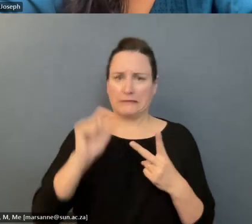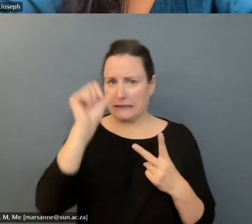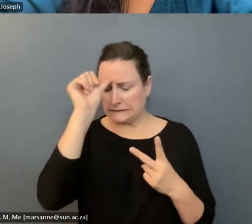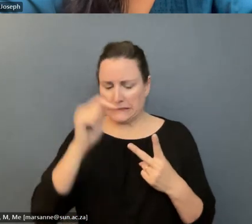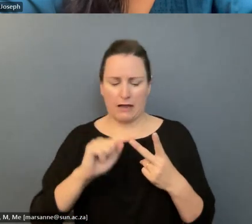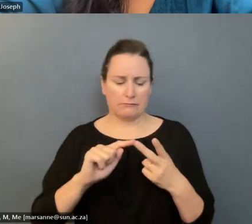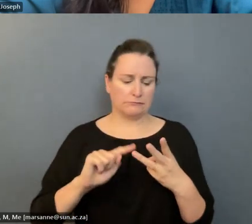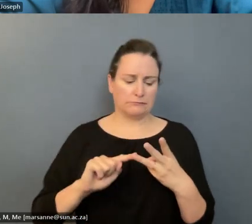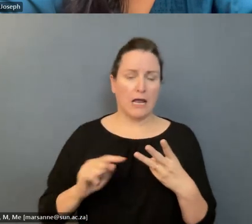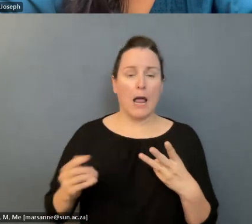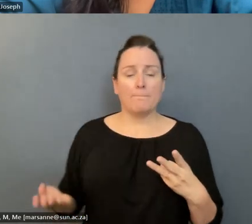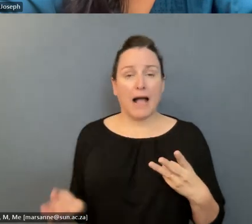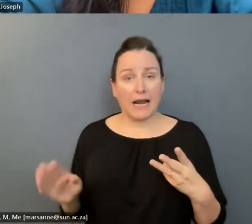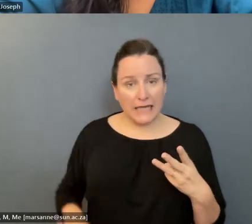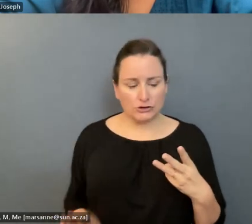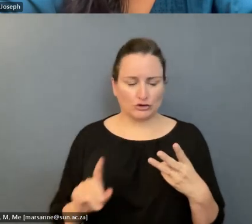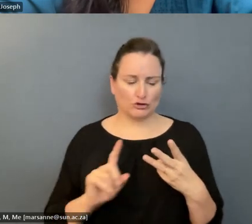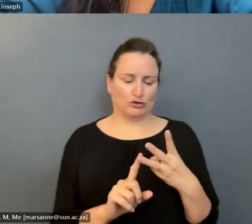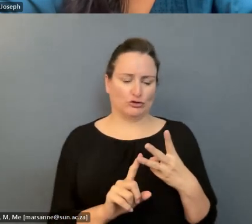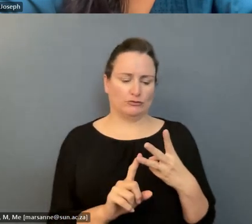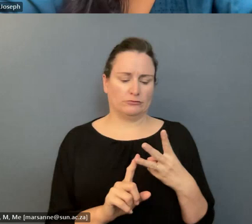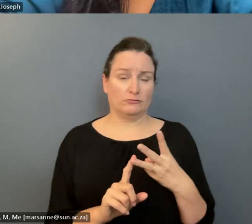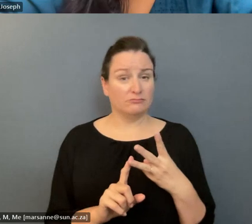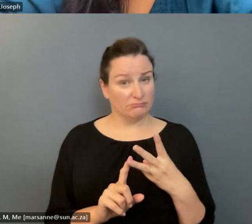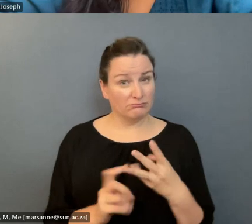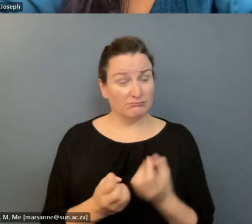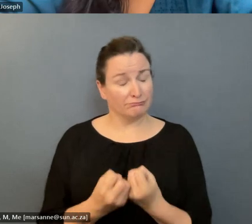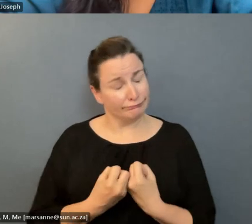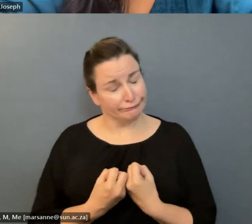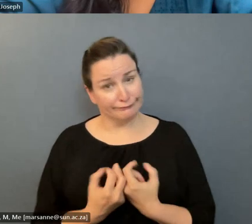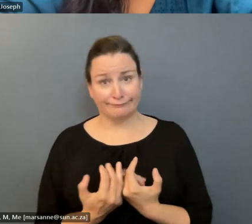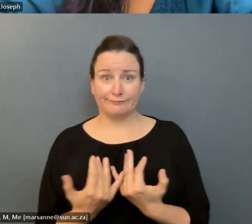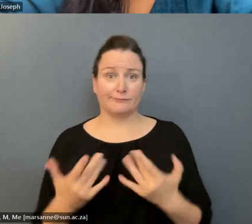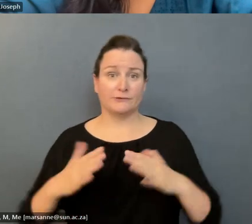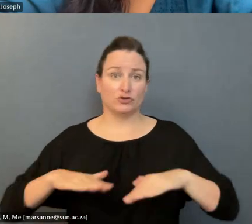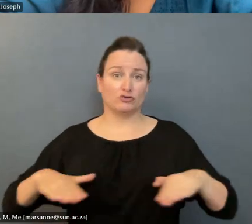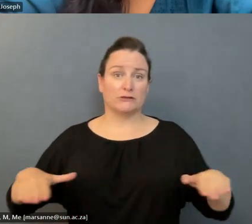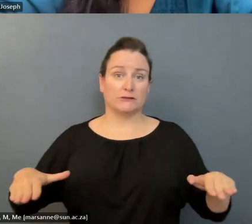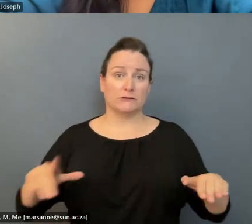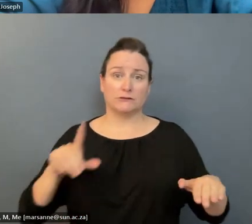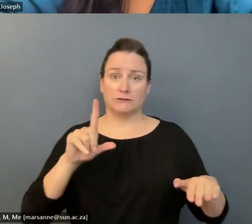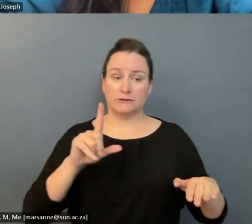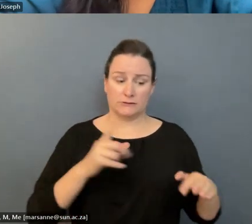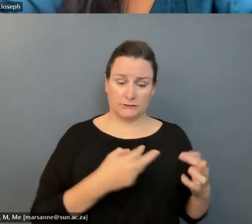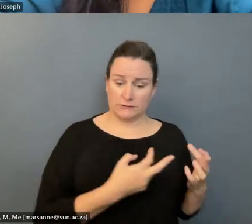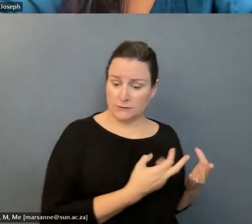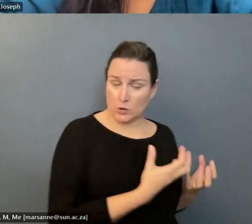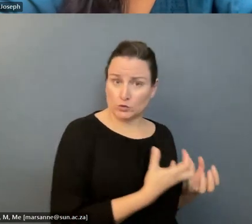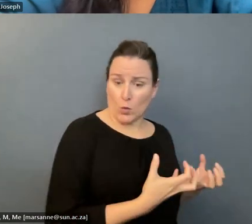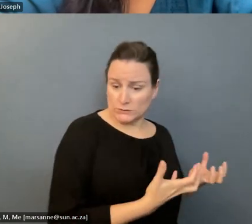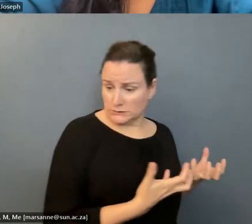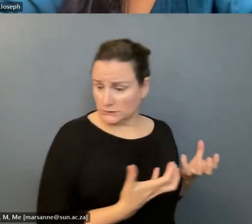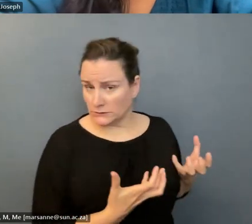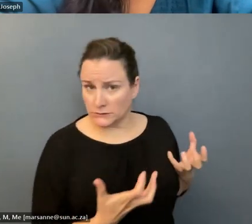large numbers of children, relatively few resources, maybe caregivers